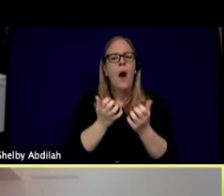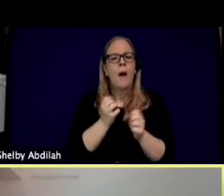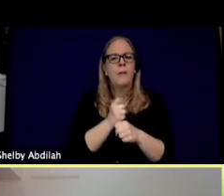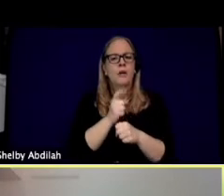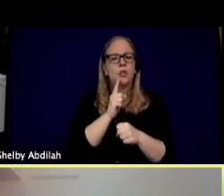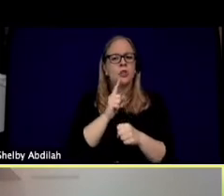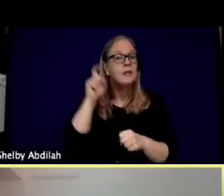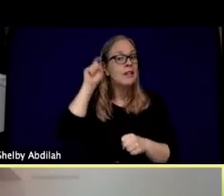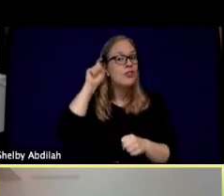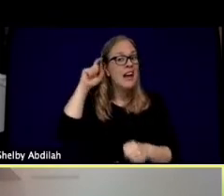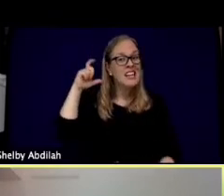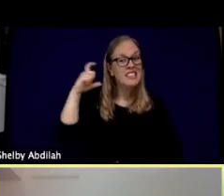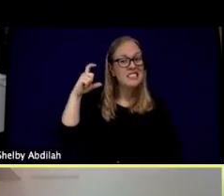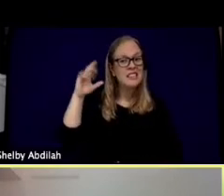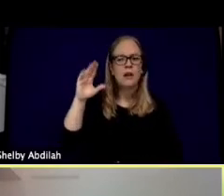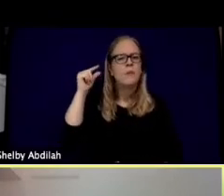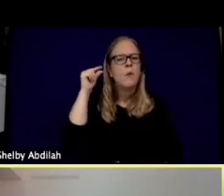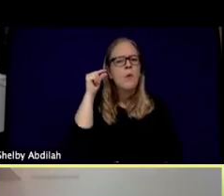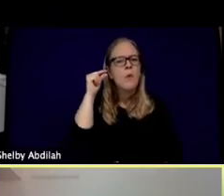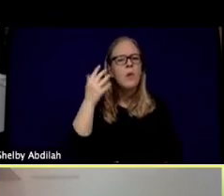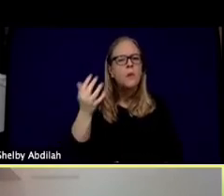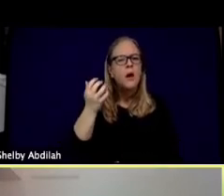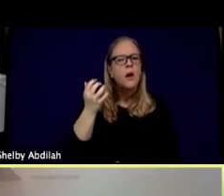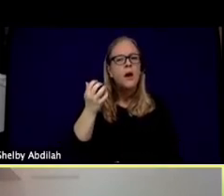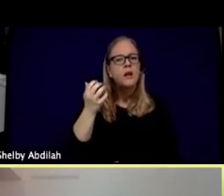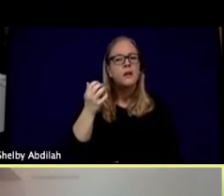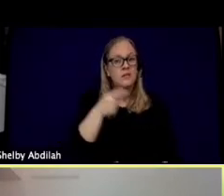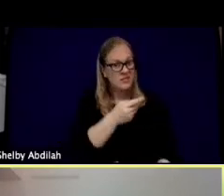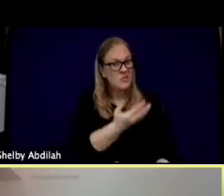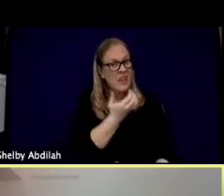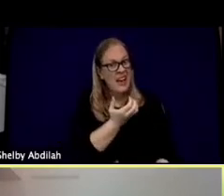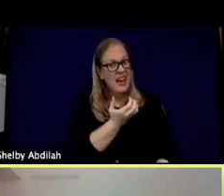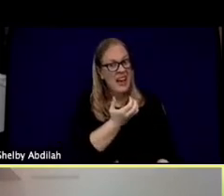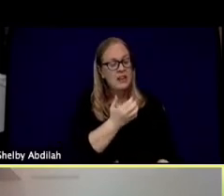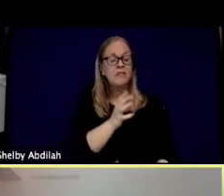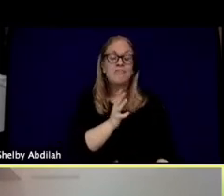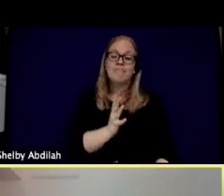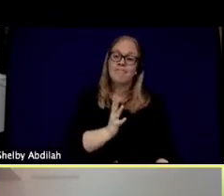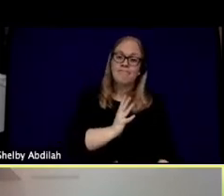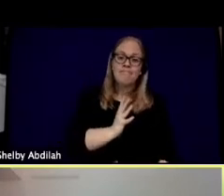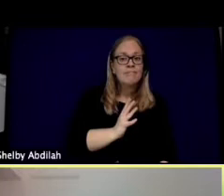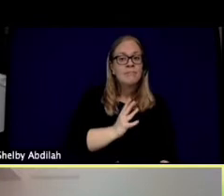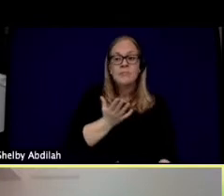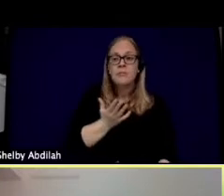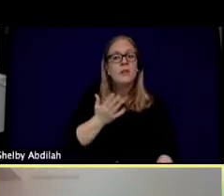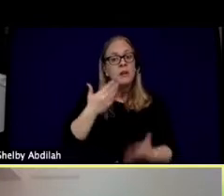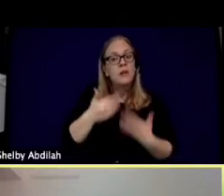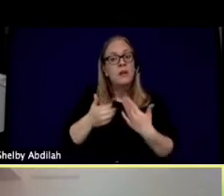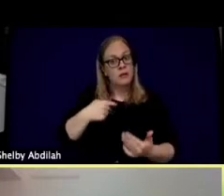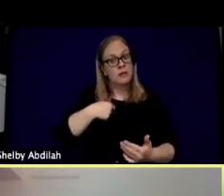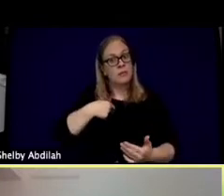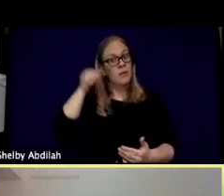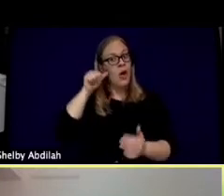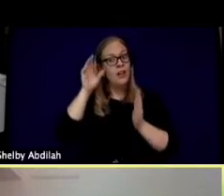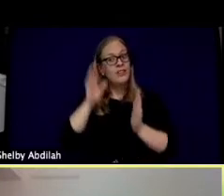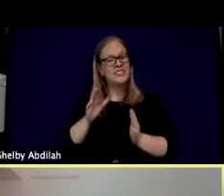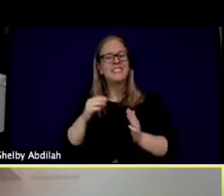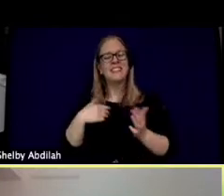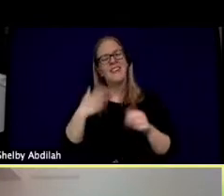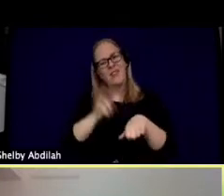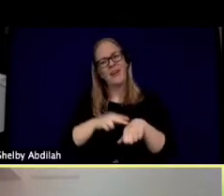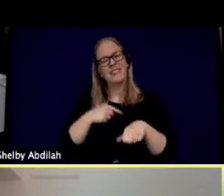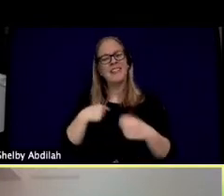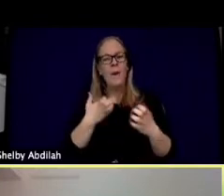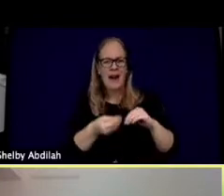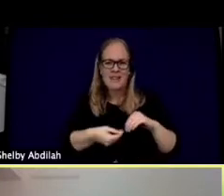certain size. And we have to recognize that, even though as an audiologist, what we most care about is being able